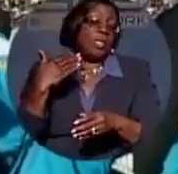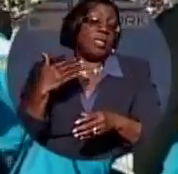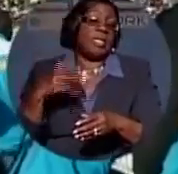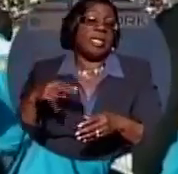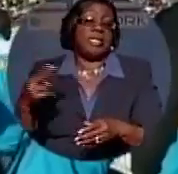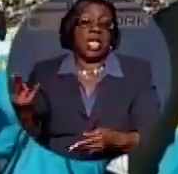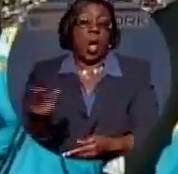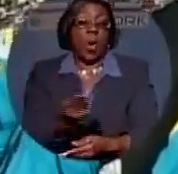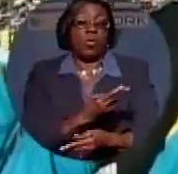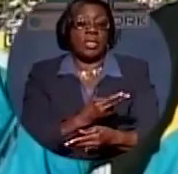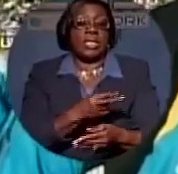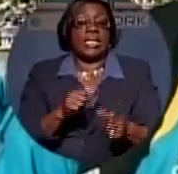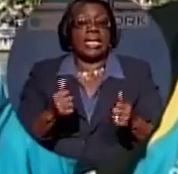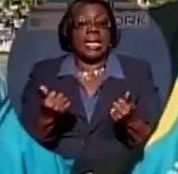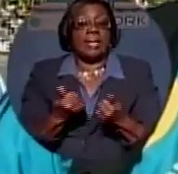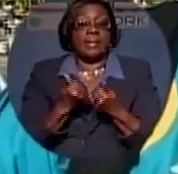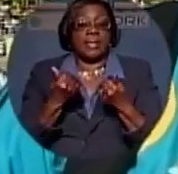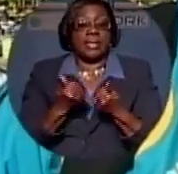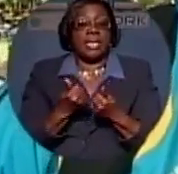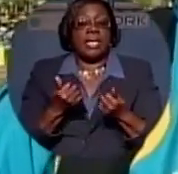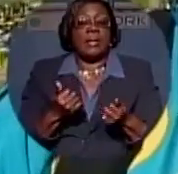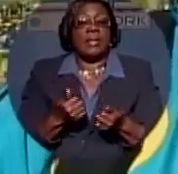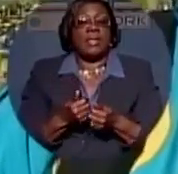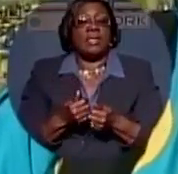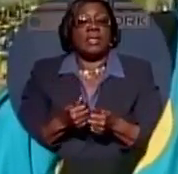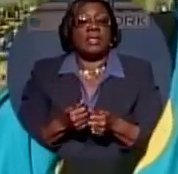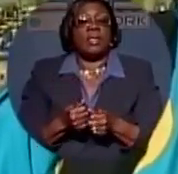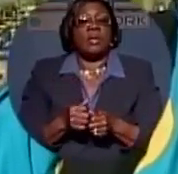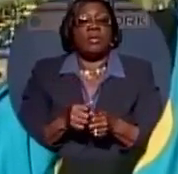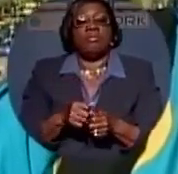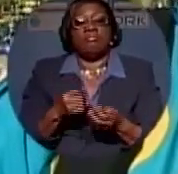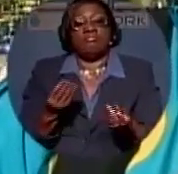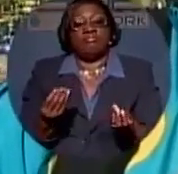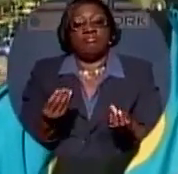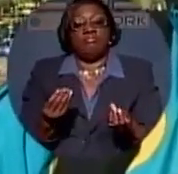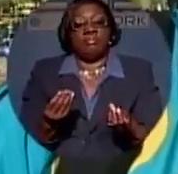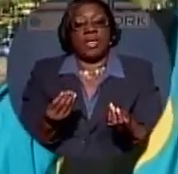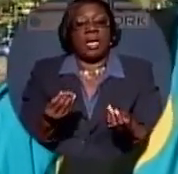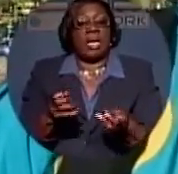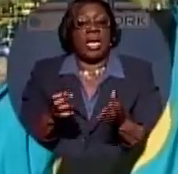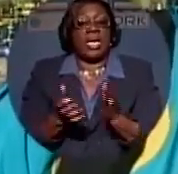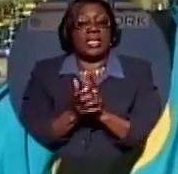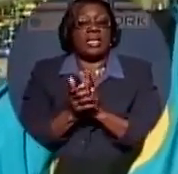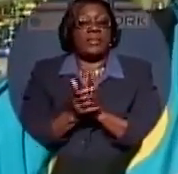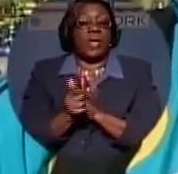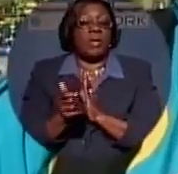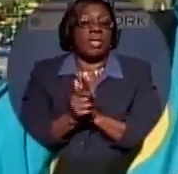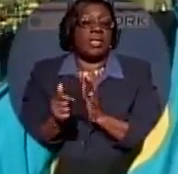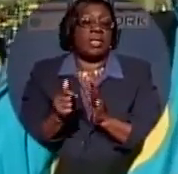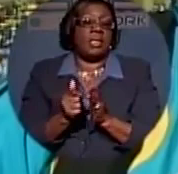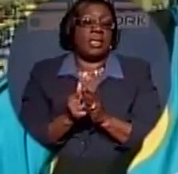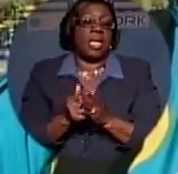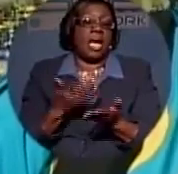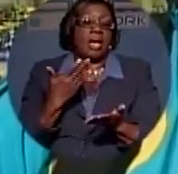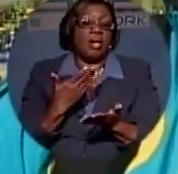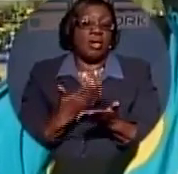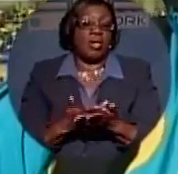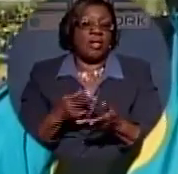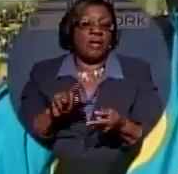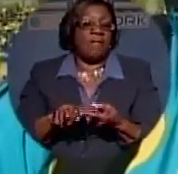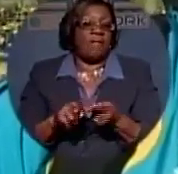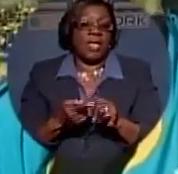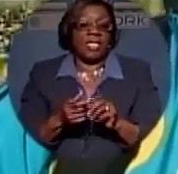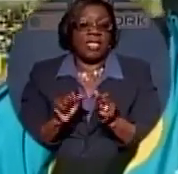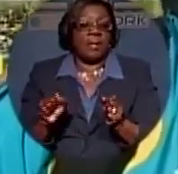anniversary of the Bahamas independence, coupled with a number of factors, and of course our experience, our hospitality, and our persuasiveness